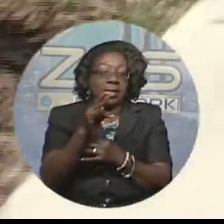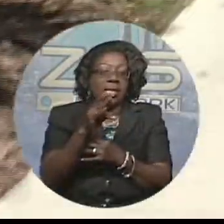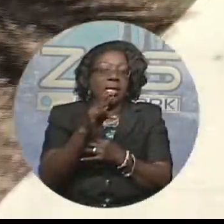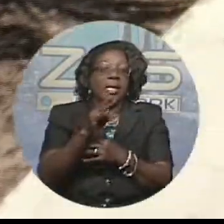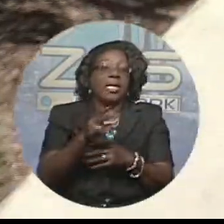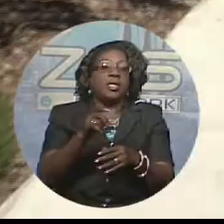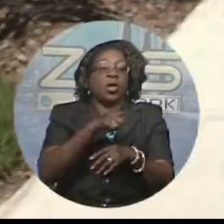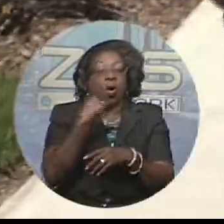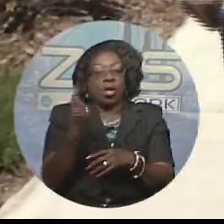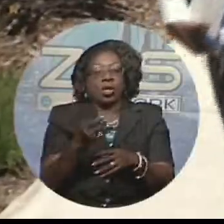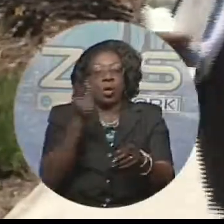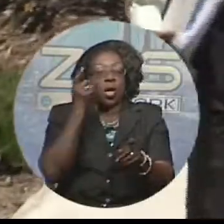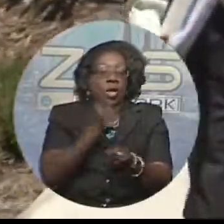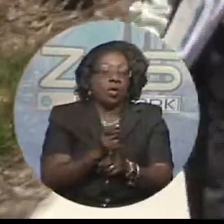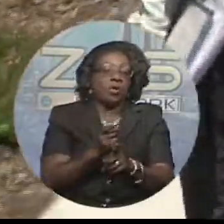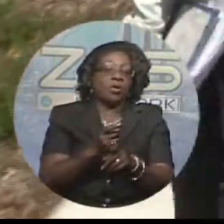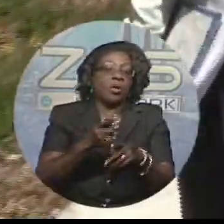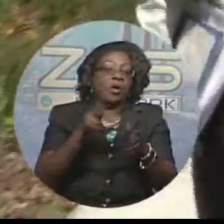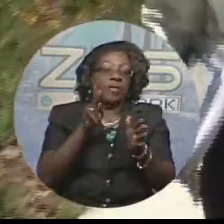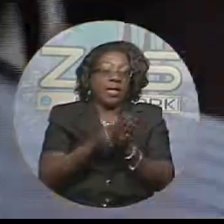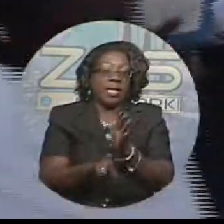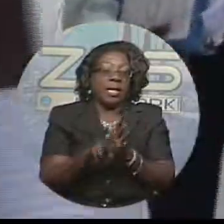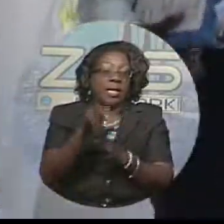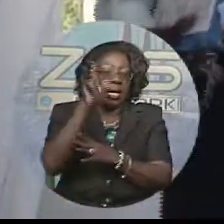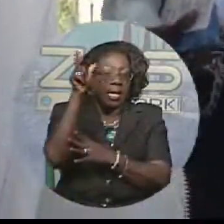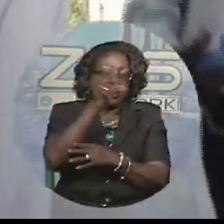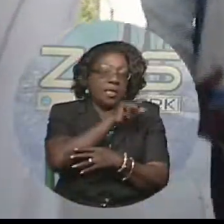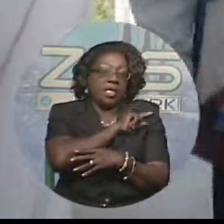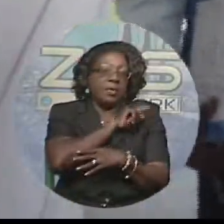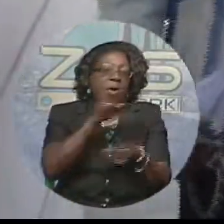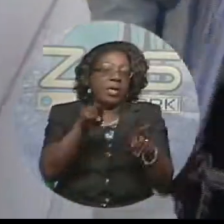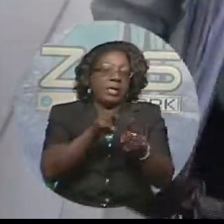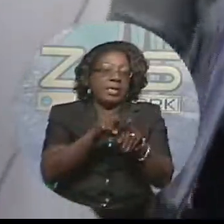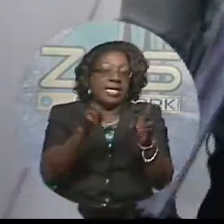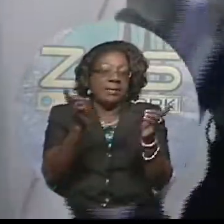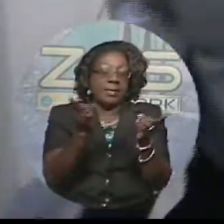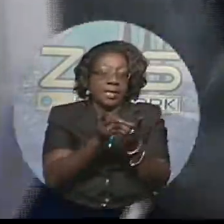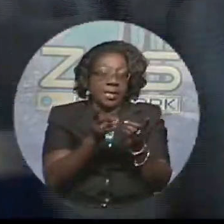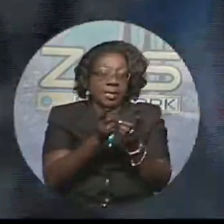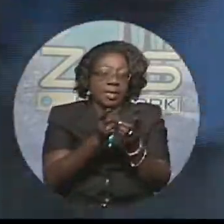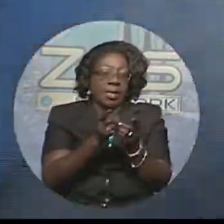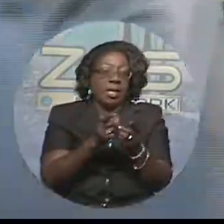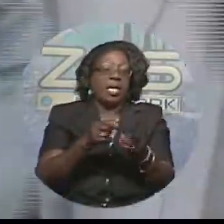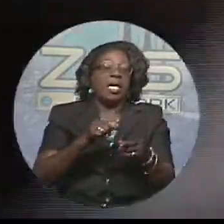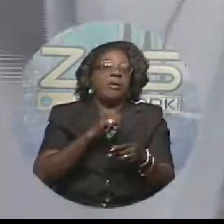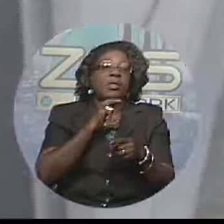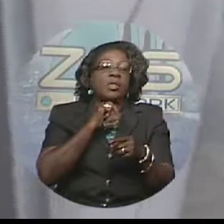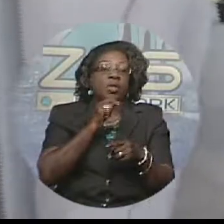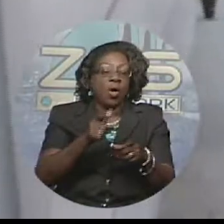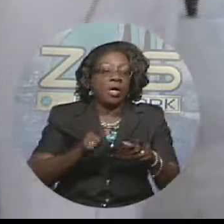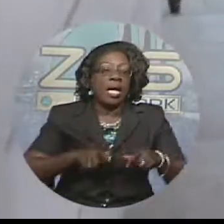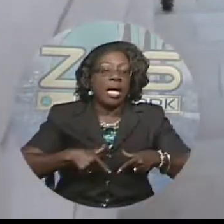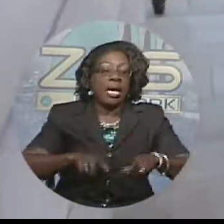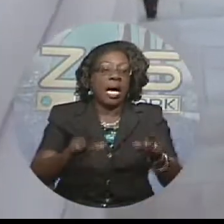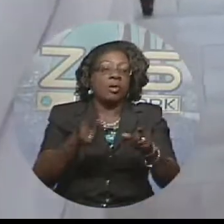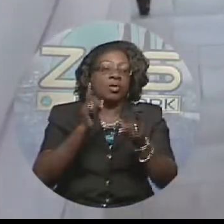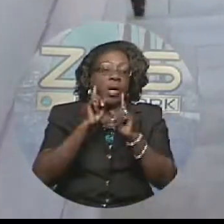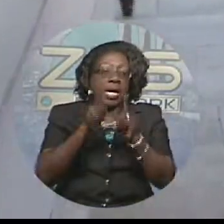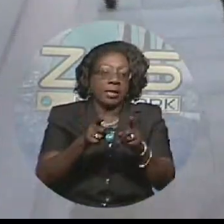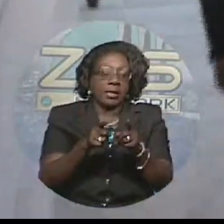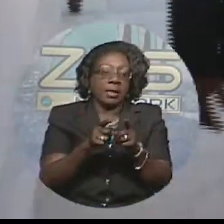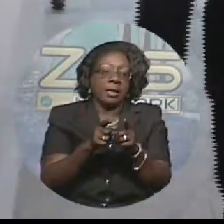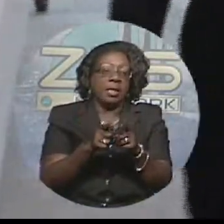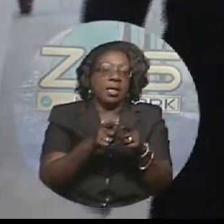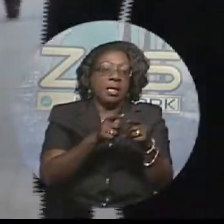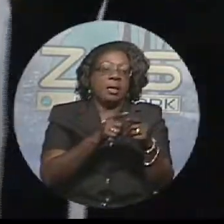kill Leslie Tilmeen on the same date. In court, Munnings was not required to enter a plea. A voluntary bill of indictment is expected